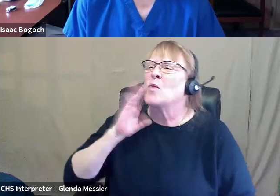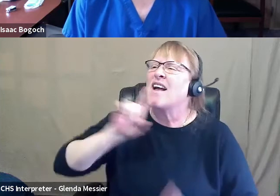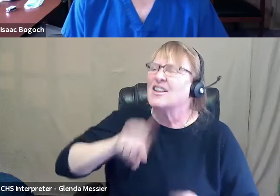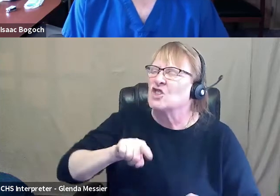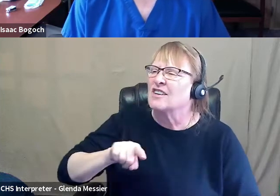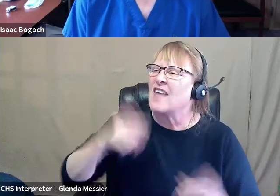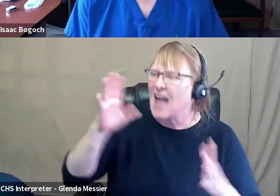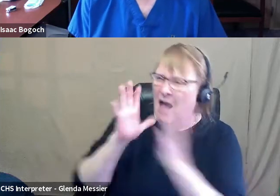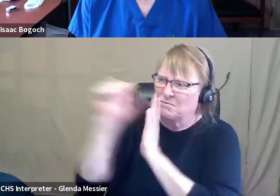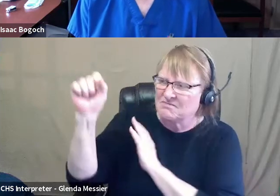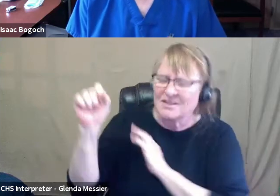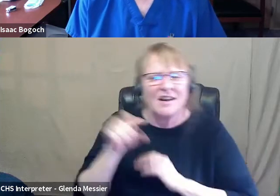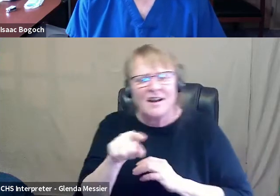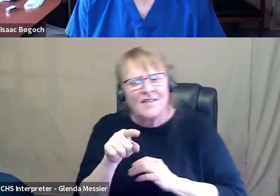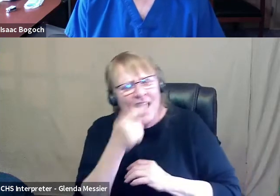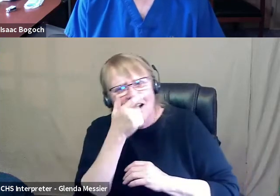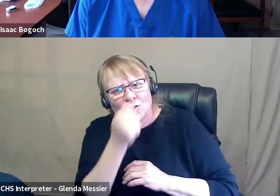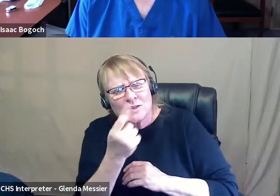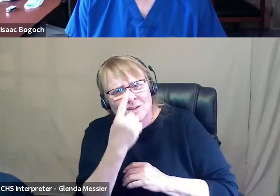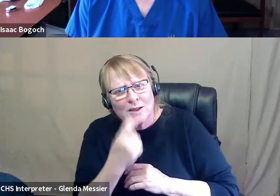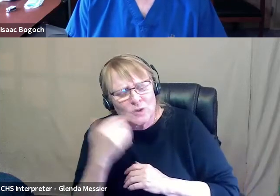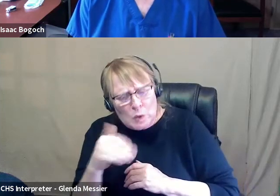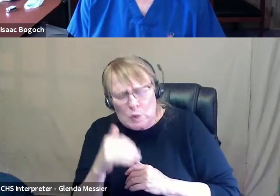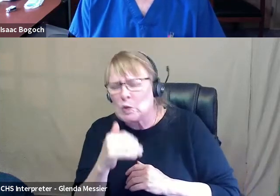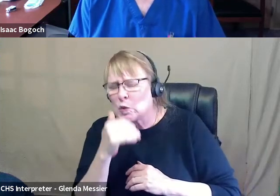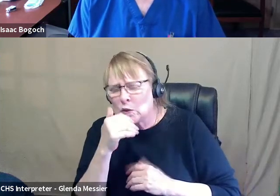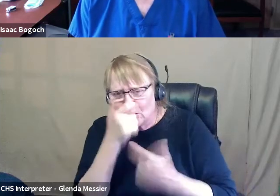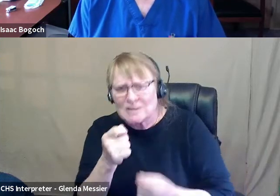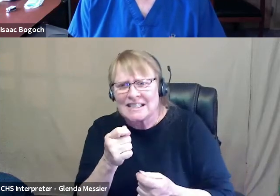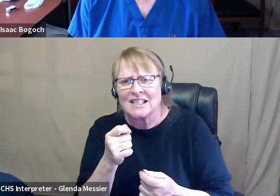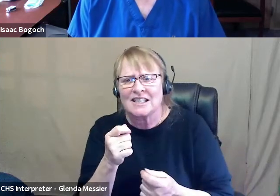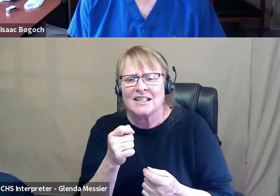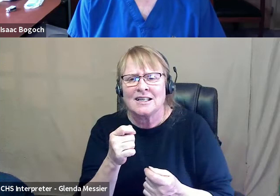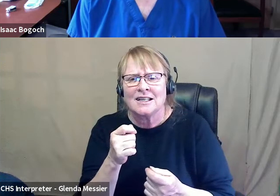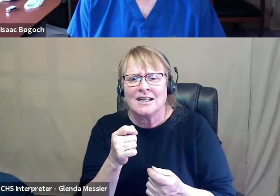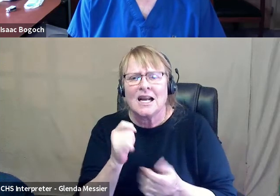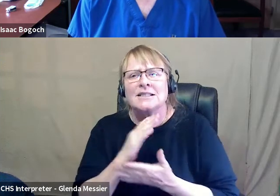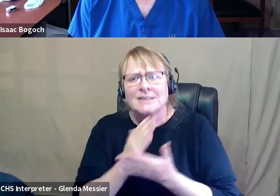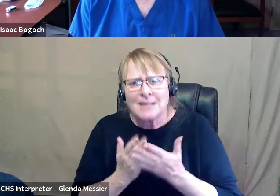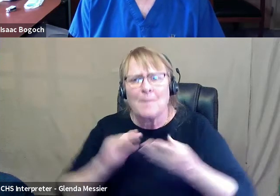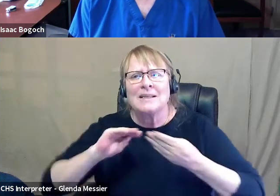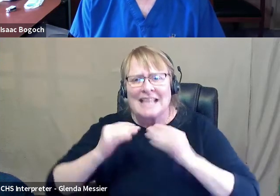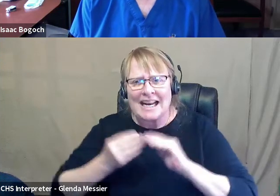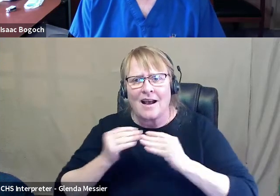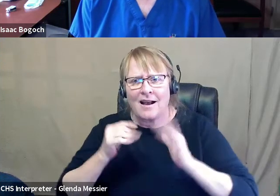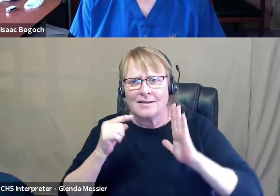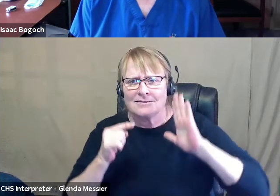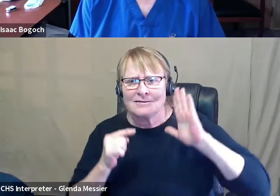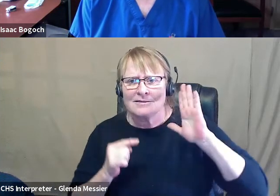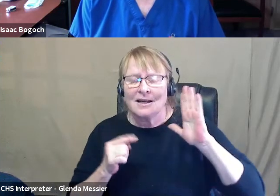is really interesting. This is really, really interesting. There actually is some data suggesting that if you